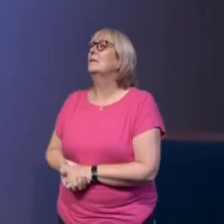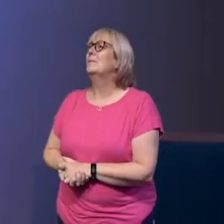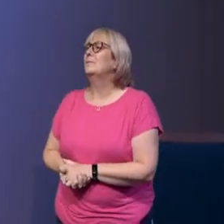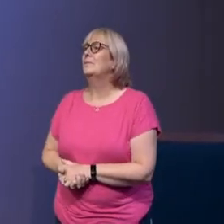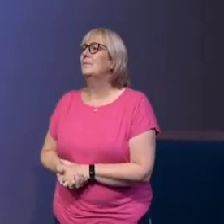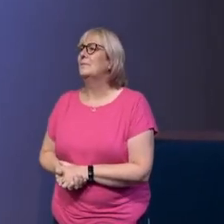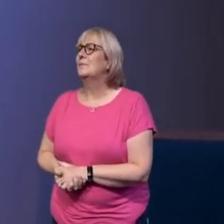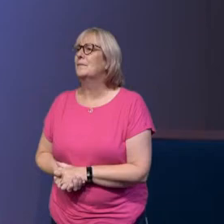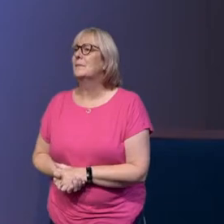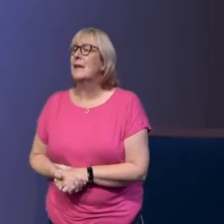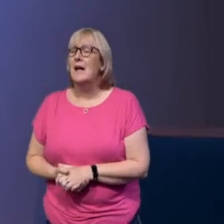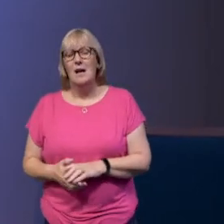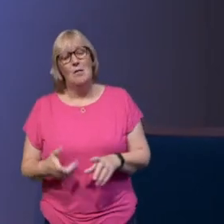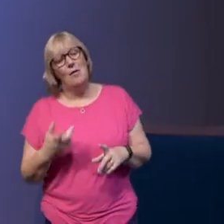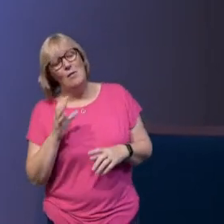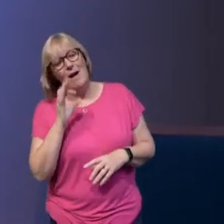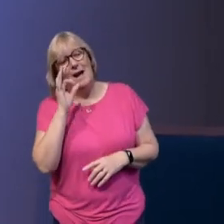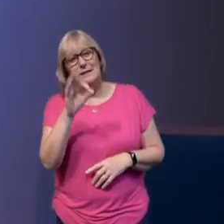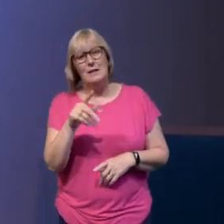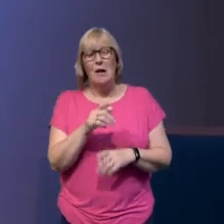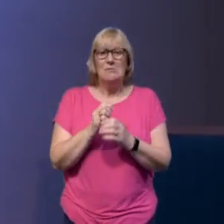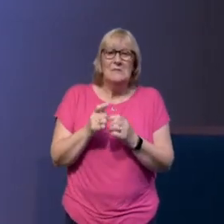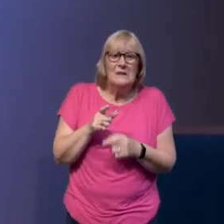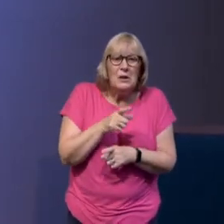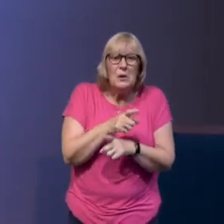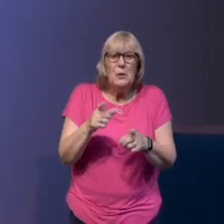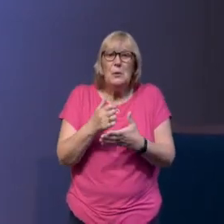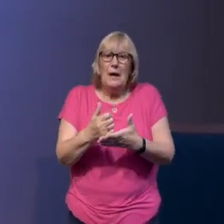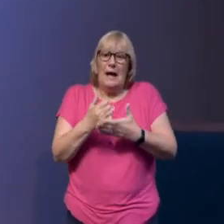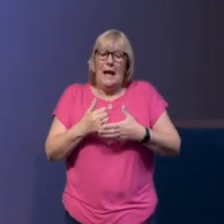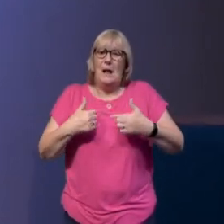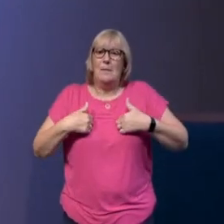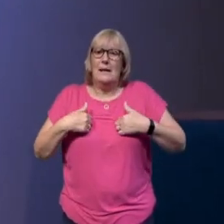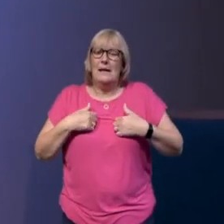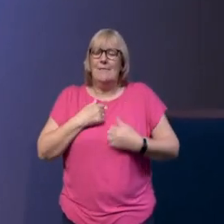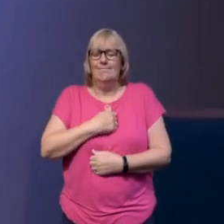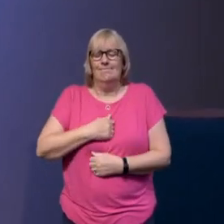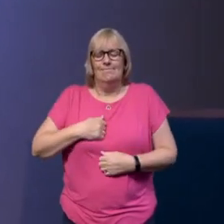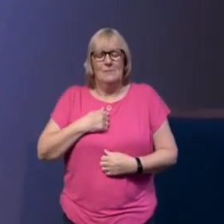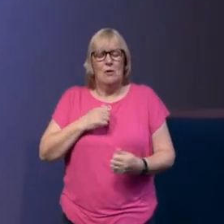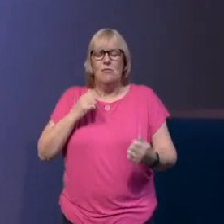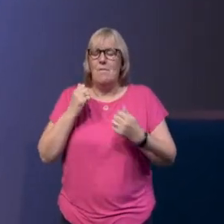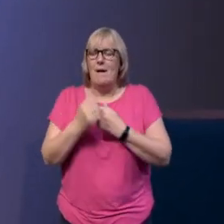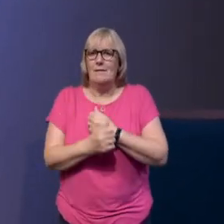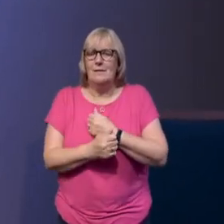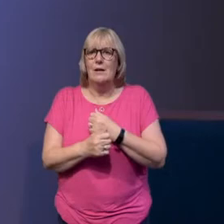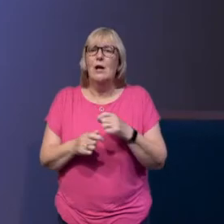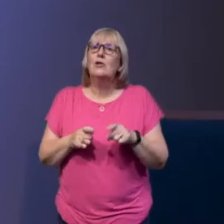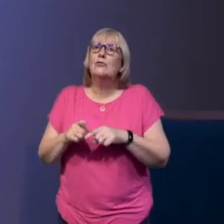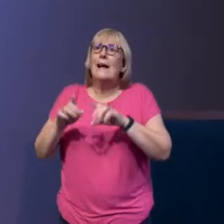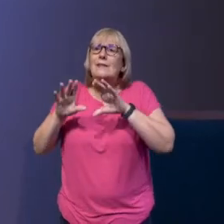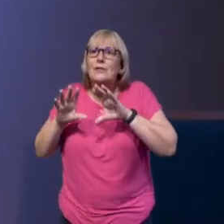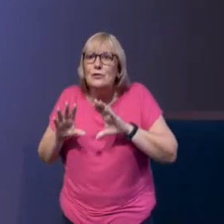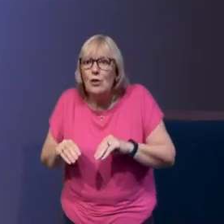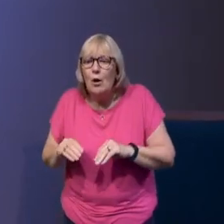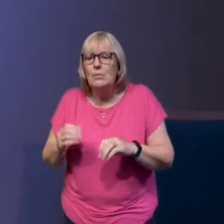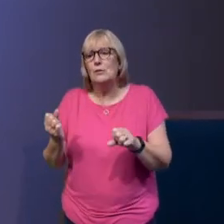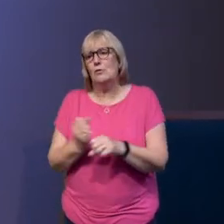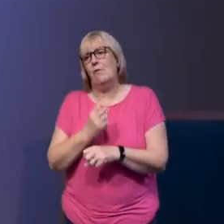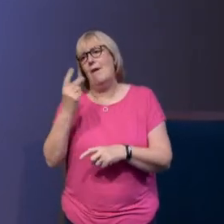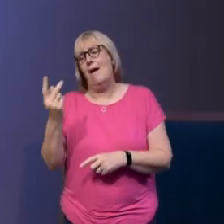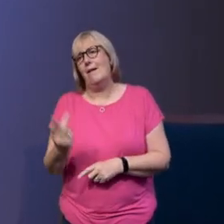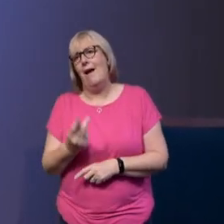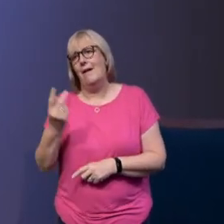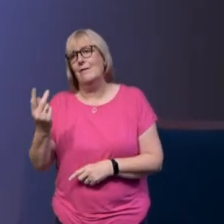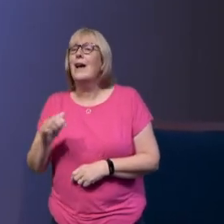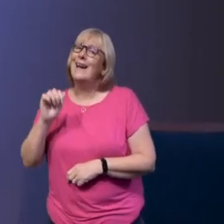help me repent? So I'm going to try and put these things in that will stop me doing that again, and I need your help with that. So, of course, it is